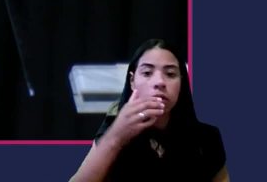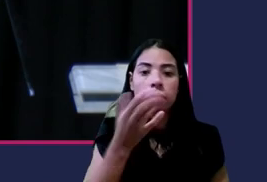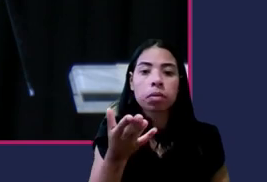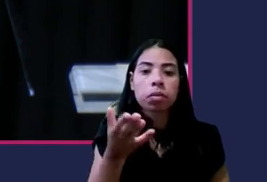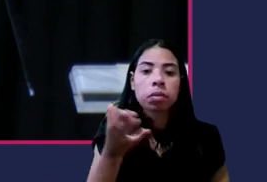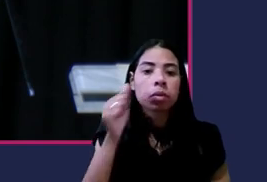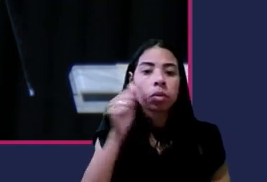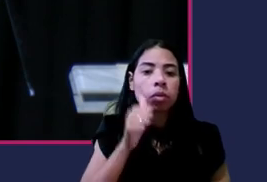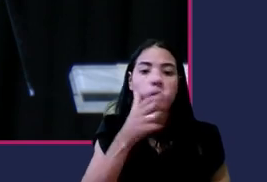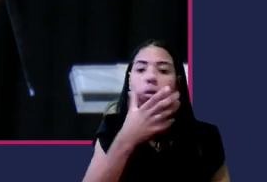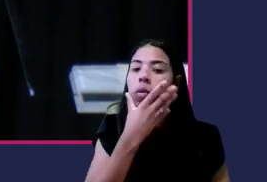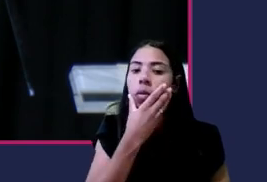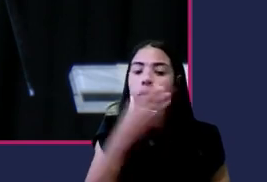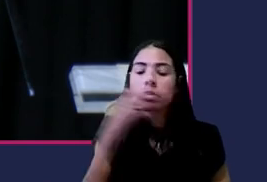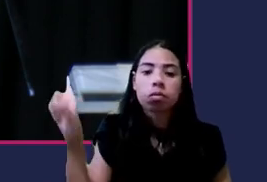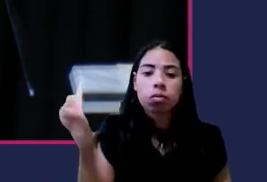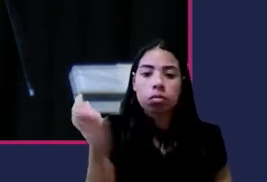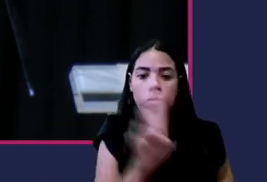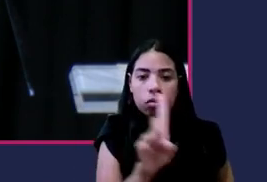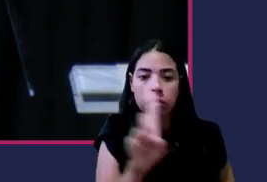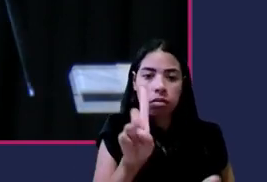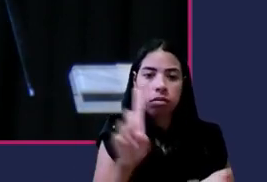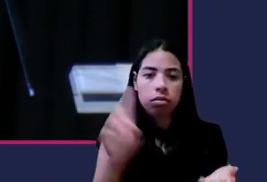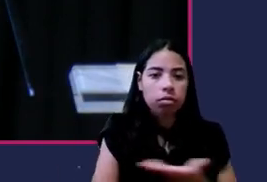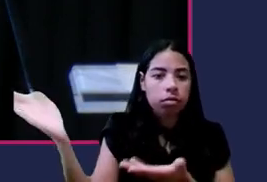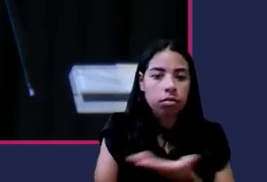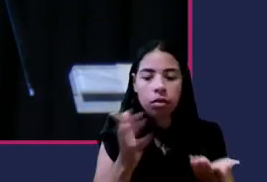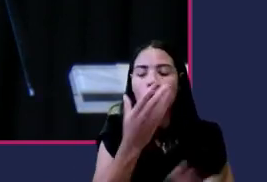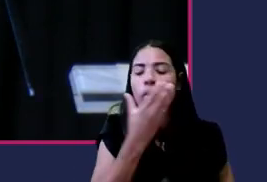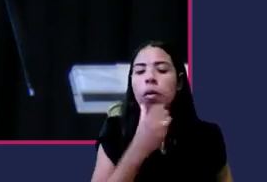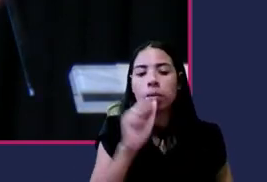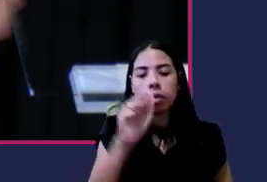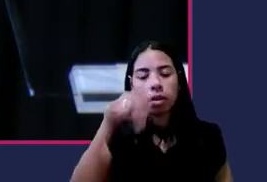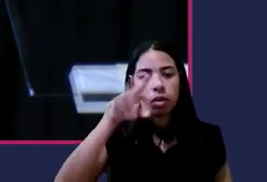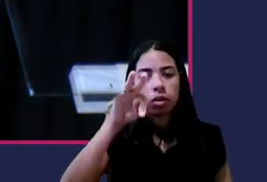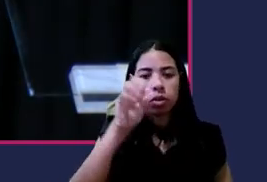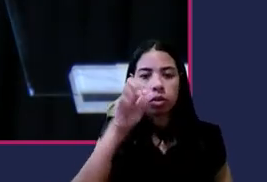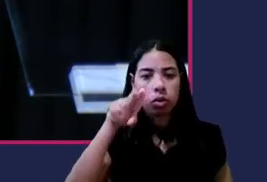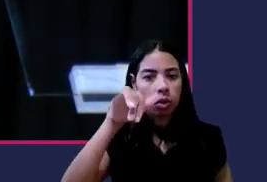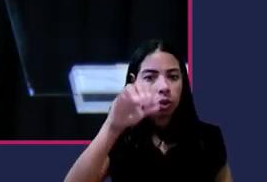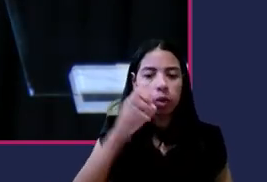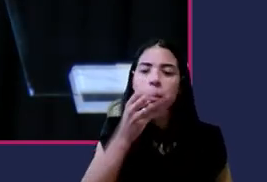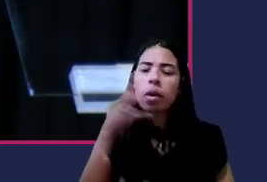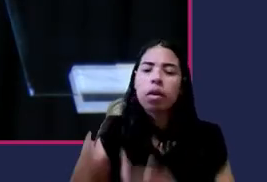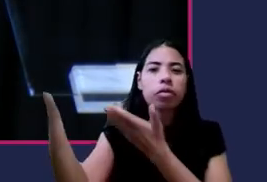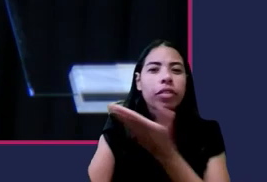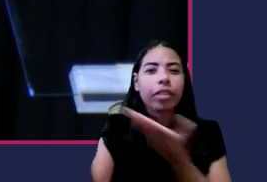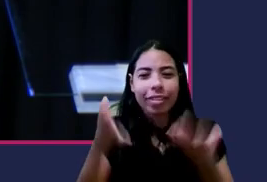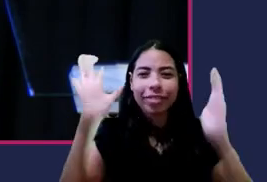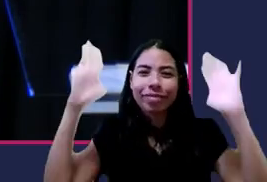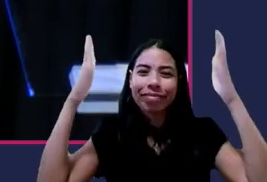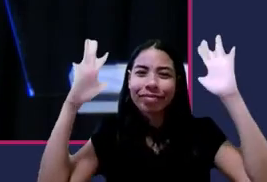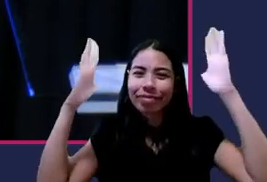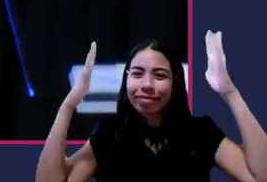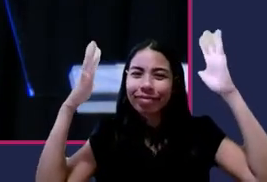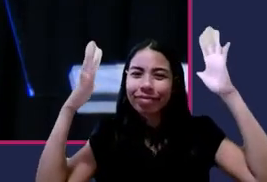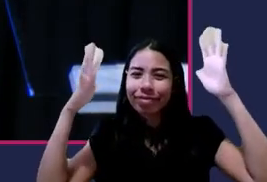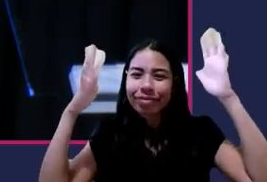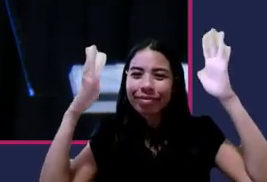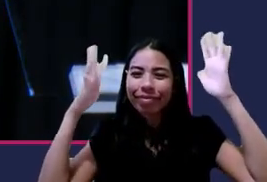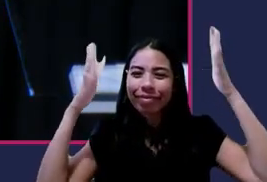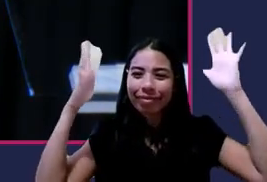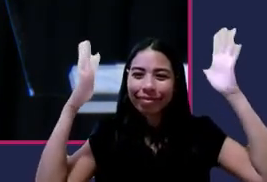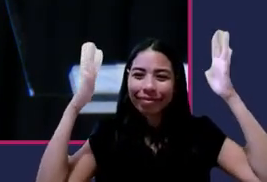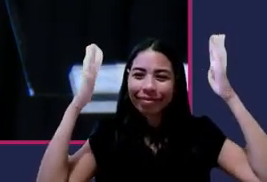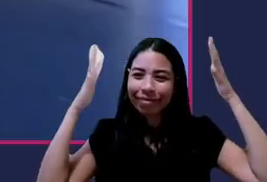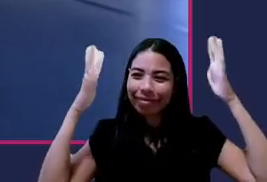of the Cenário of Rare Disease in Brazil, and to endow the starting point of this journey. Come here, Tony, to welcome everyone who's